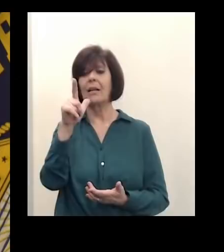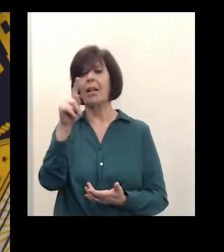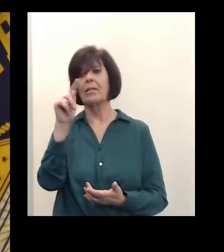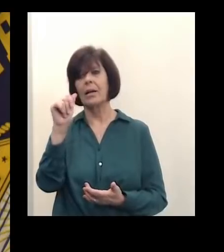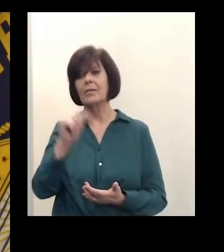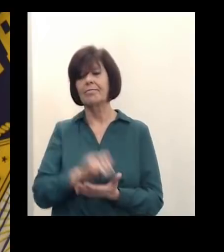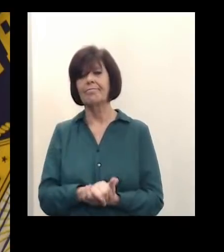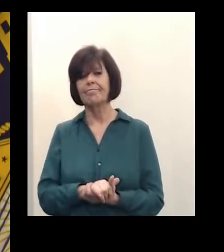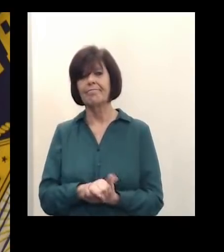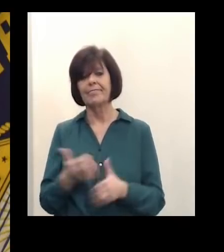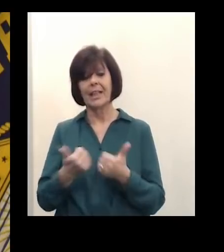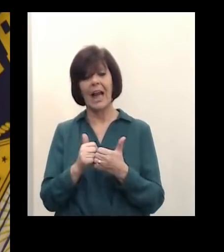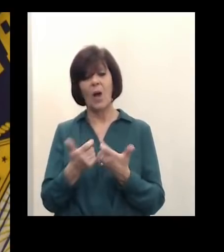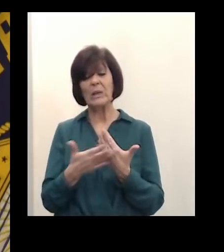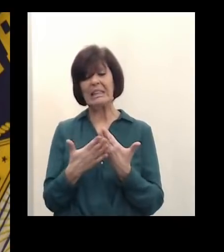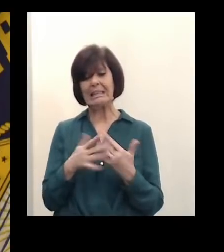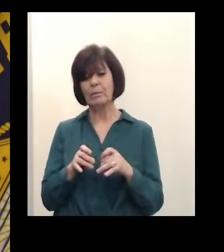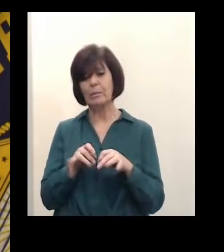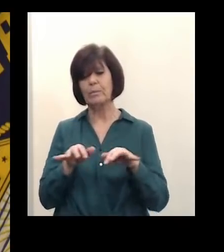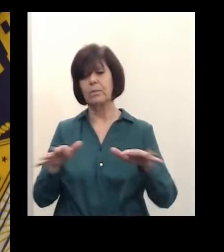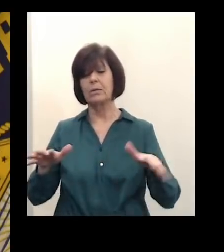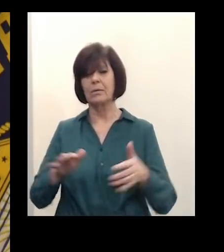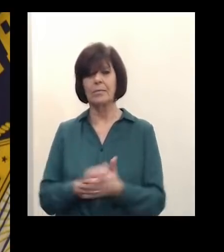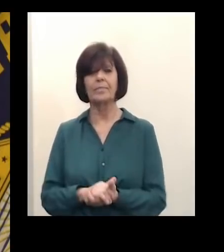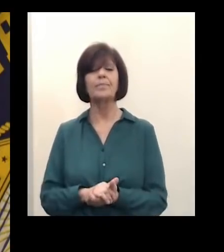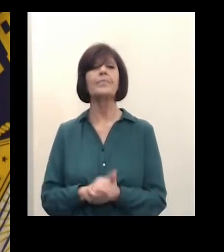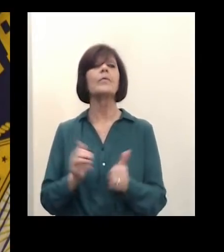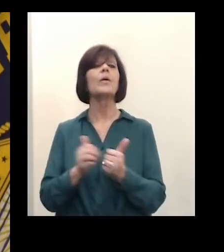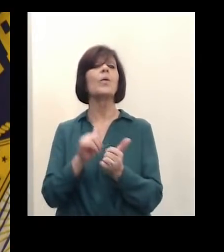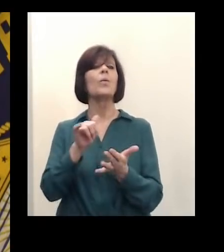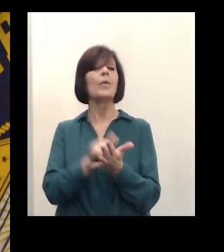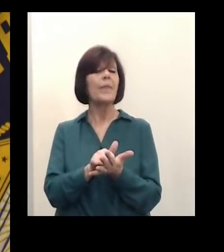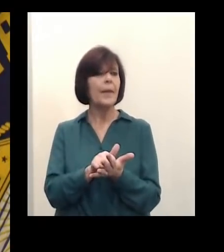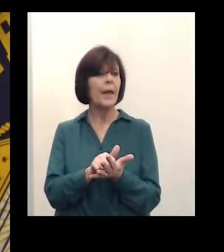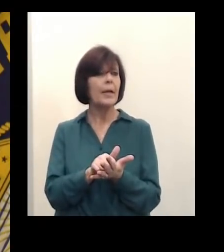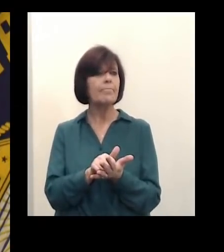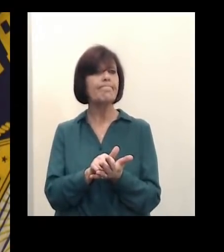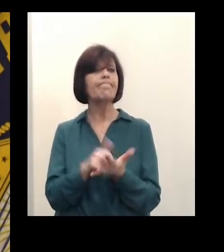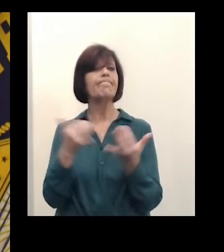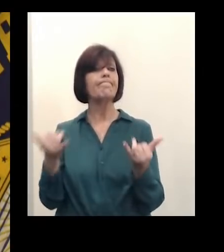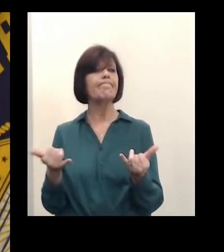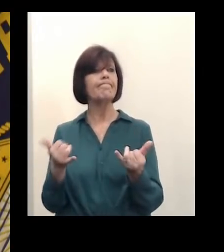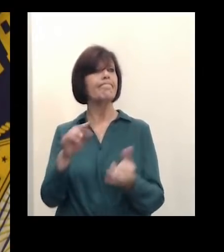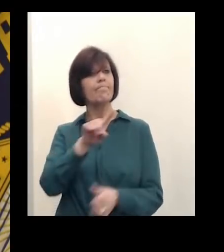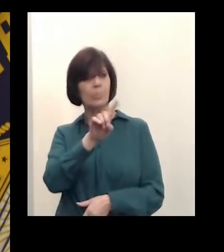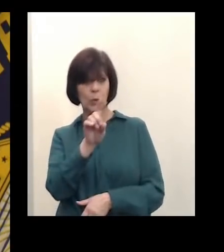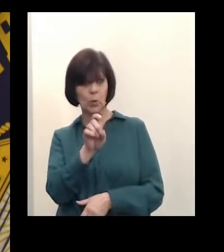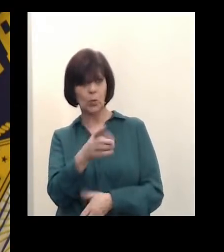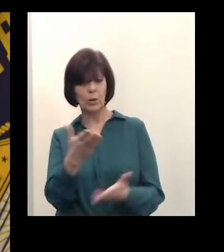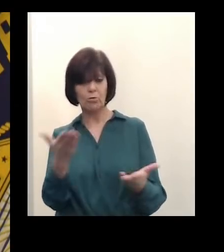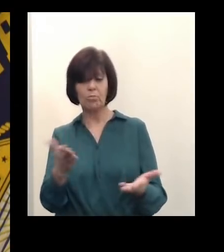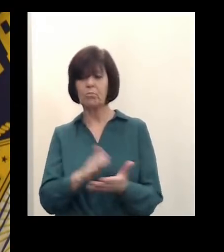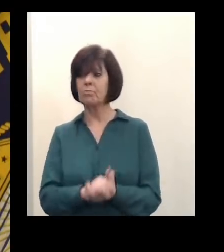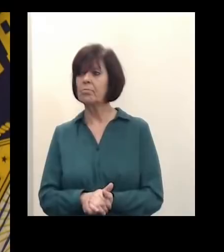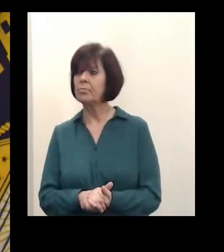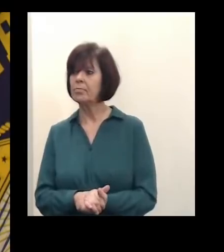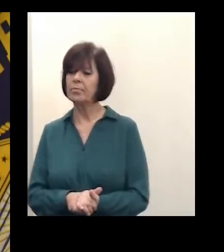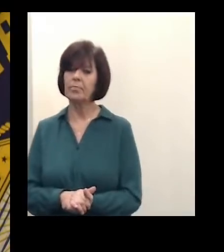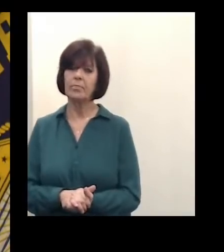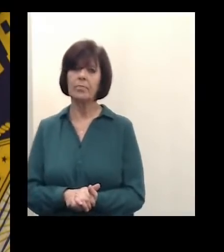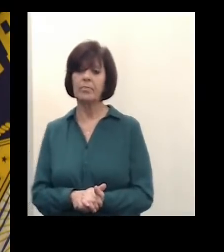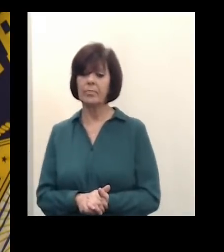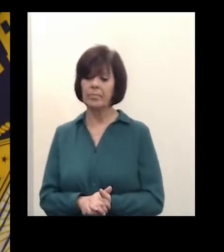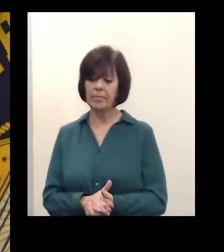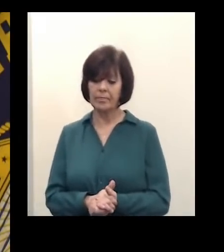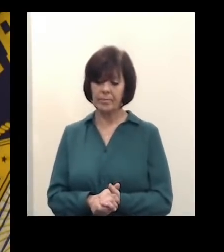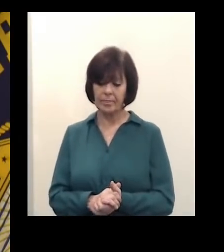how transmissible it is. So with that, I am going to, we're going to open up the phone lines to our friends from the